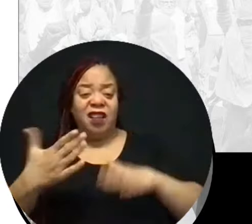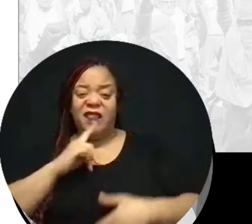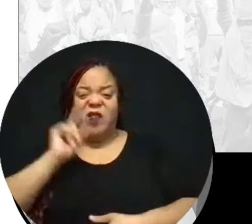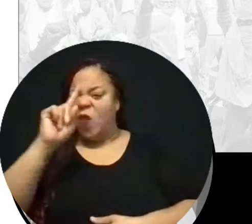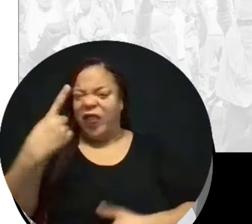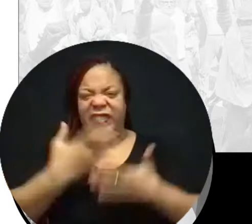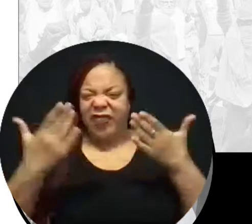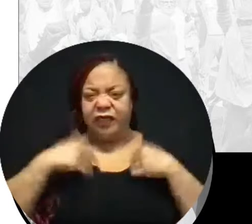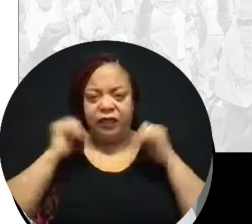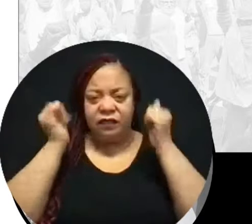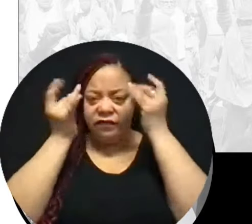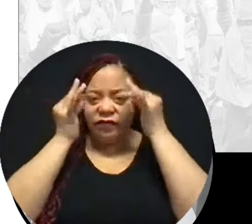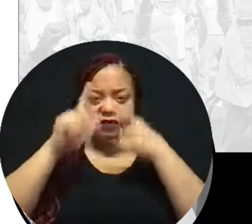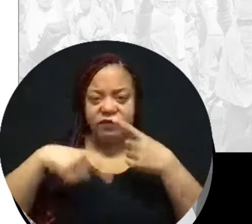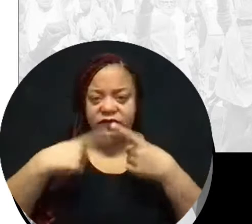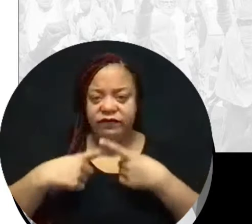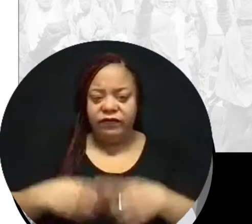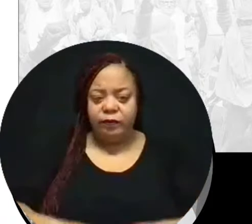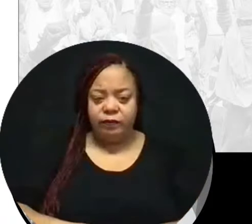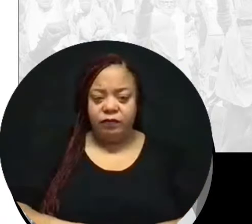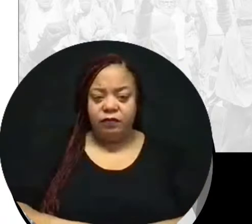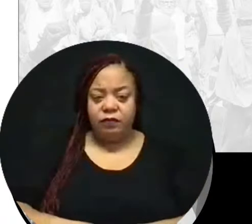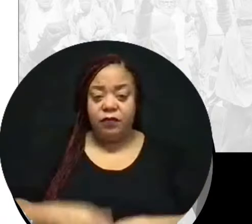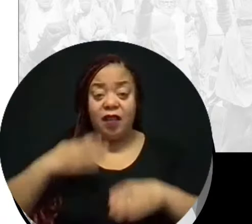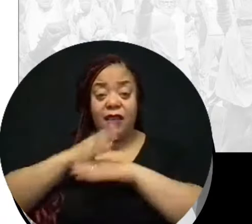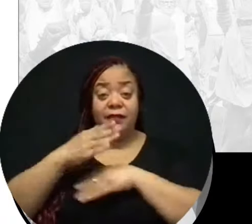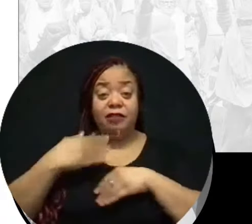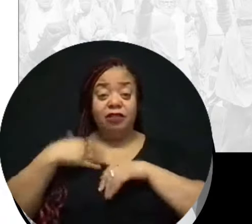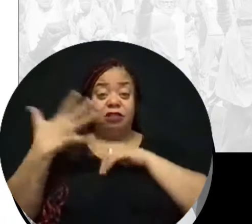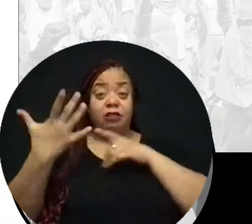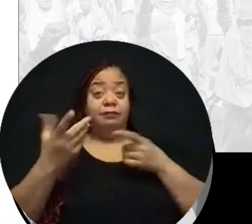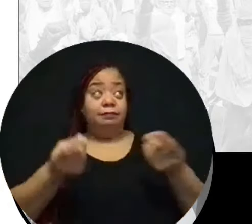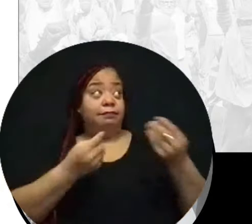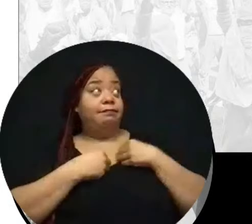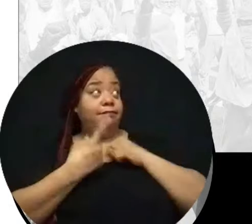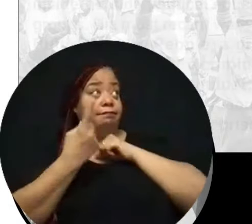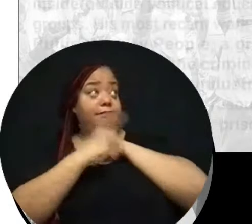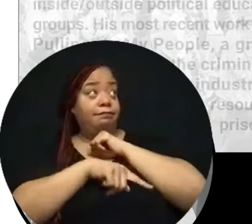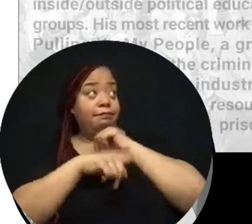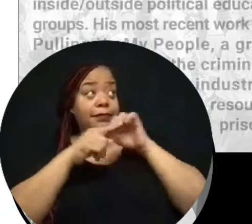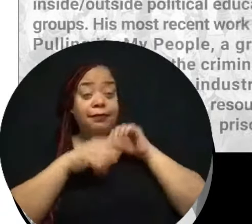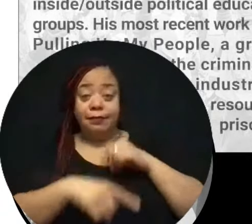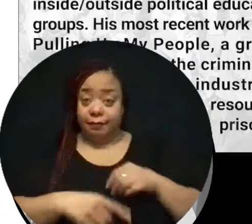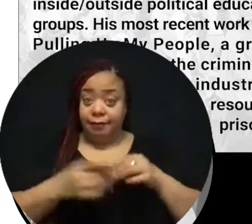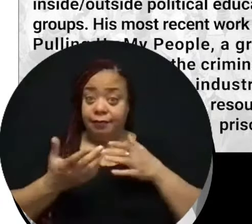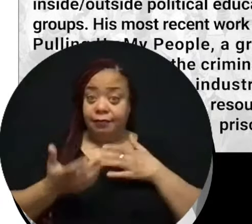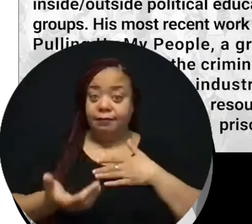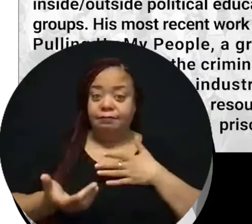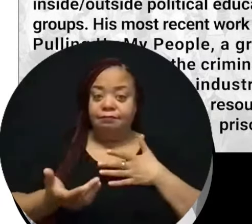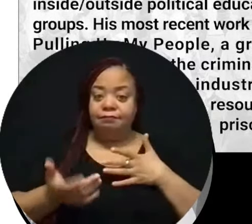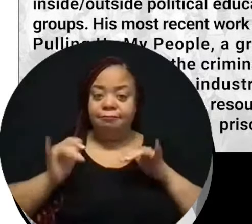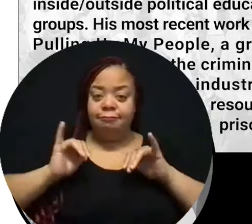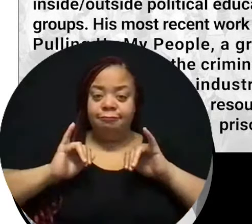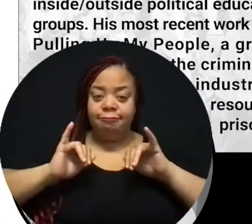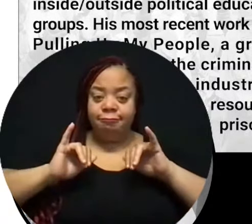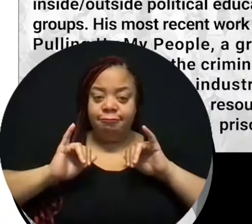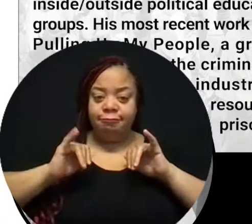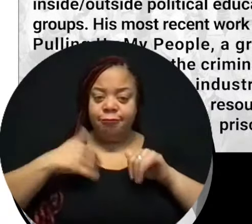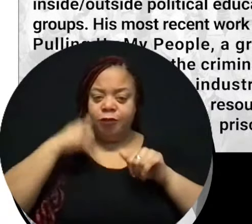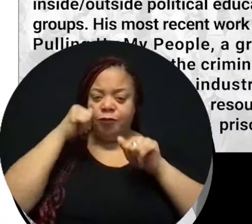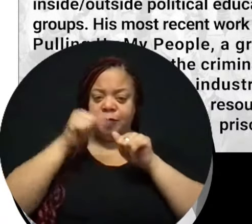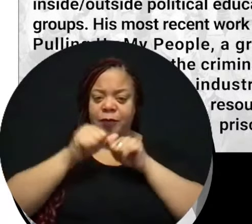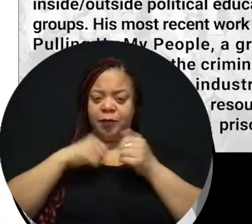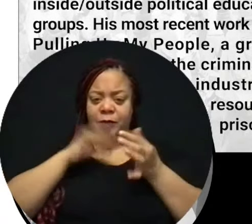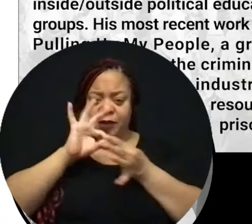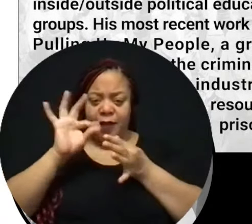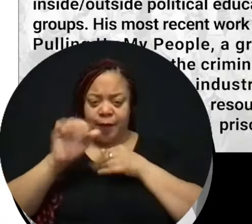I'm 26, I got 2 years then, 6.5 years to my minimum, 27, 28. That means